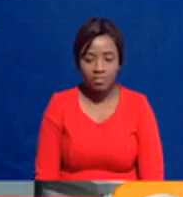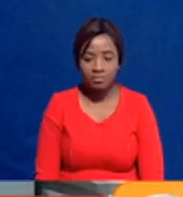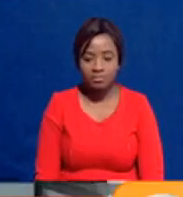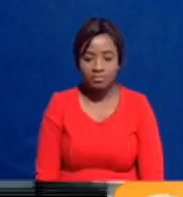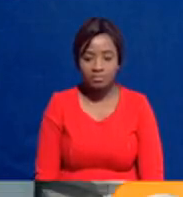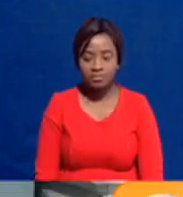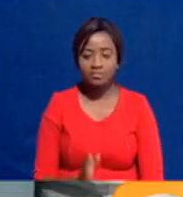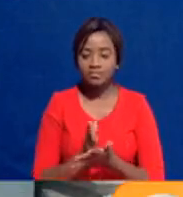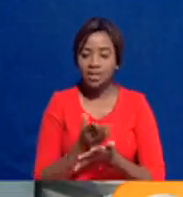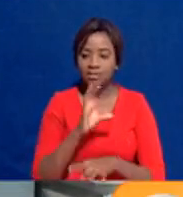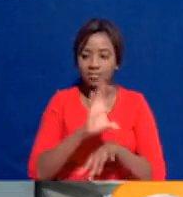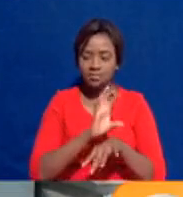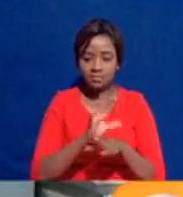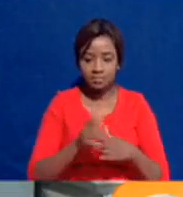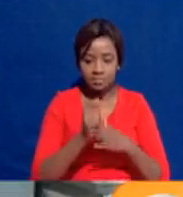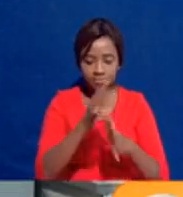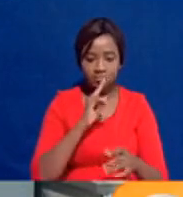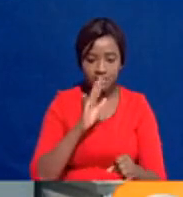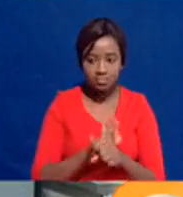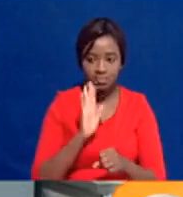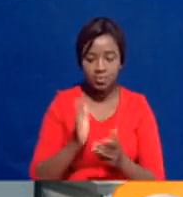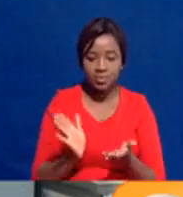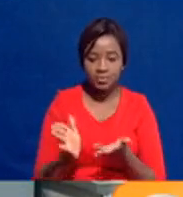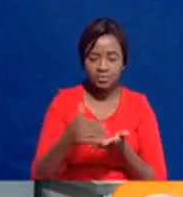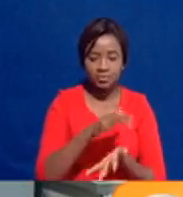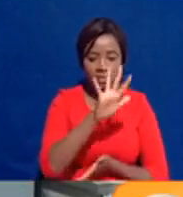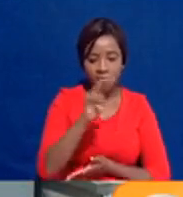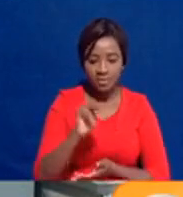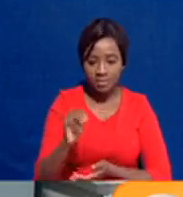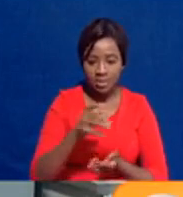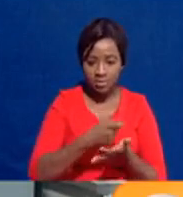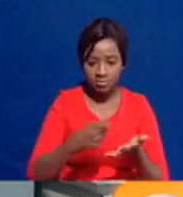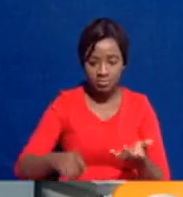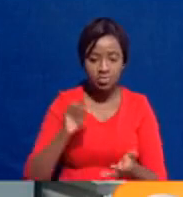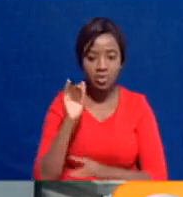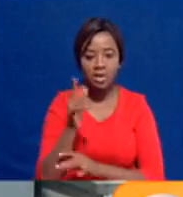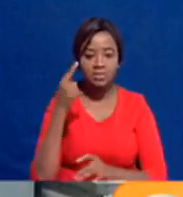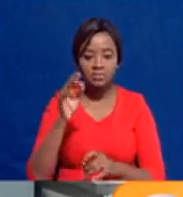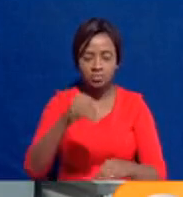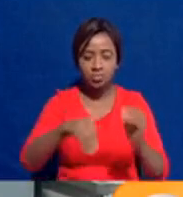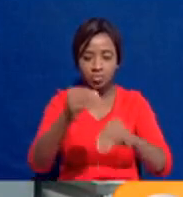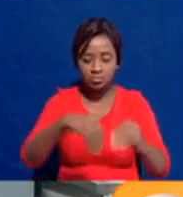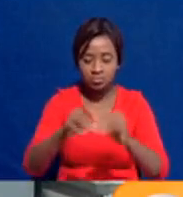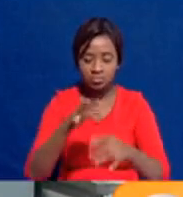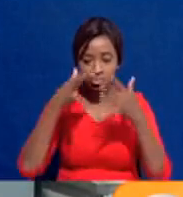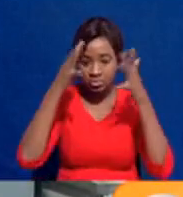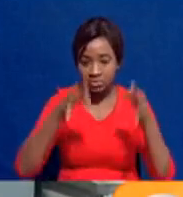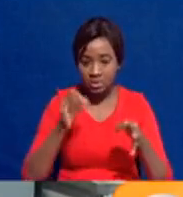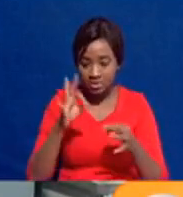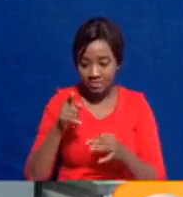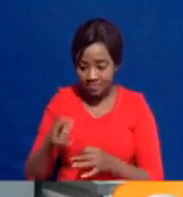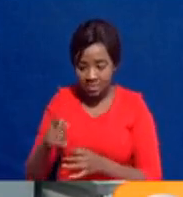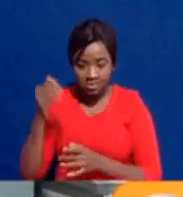A section of church leaders have vowed to collect 5 million signatures from Kenyans to call for a referendum to have the Supreme Court decision on